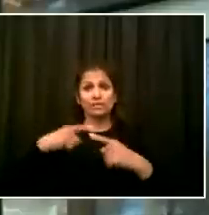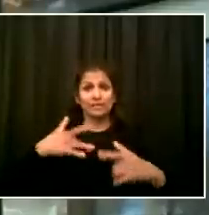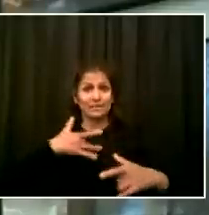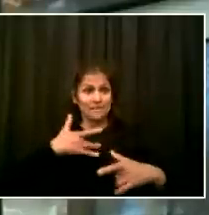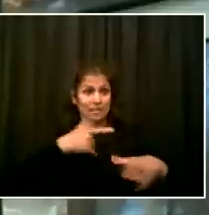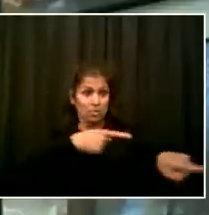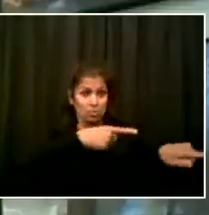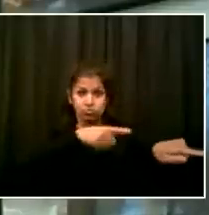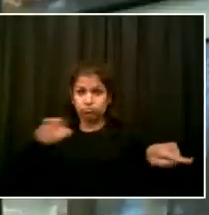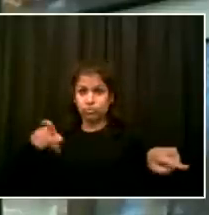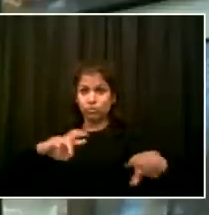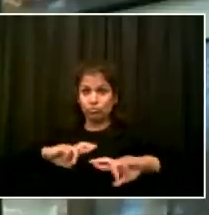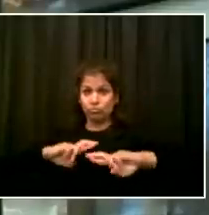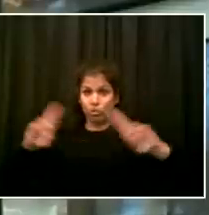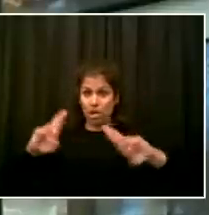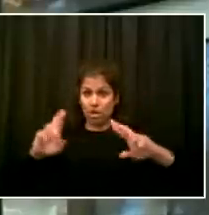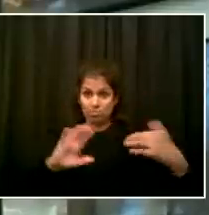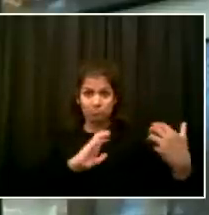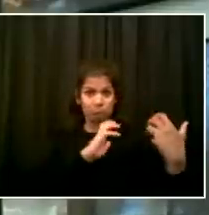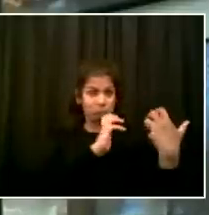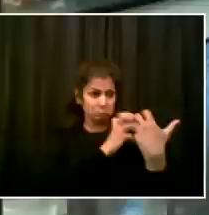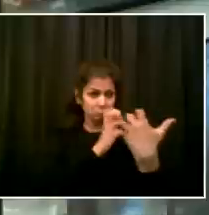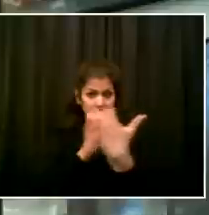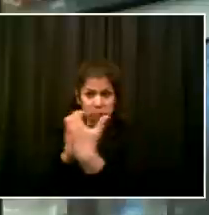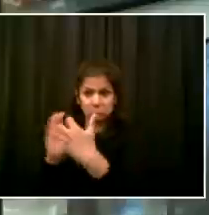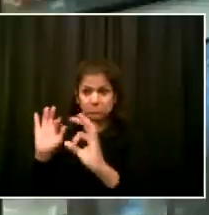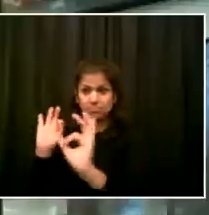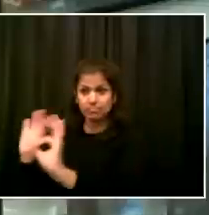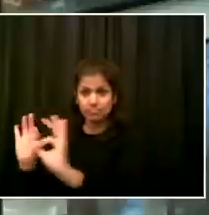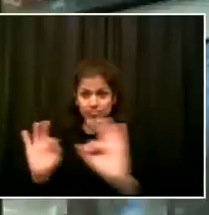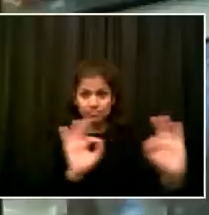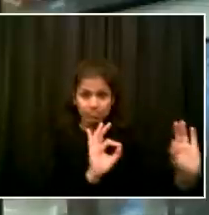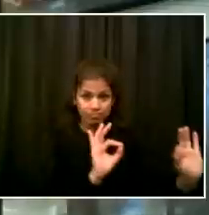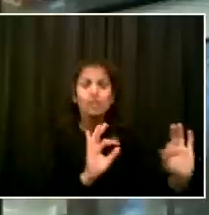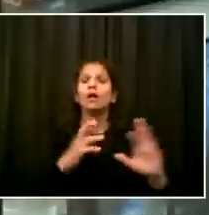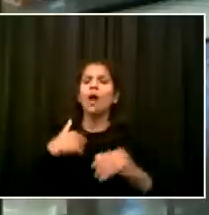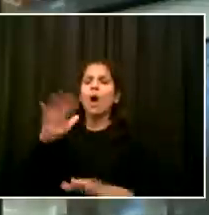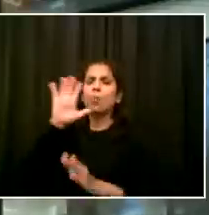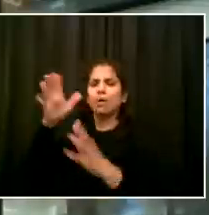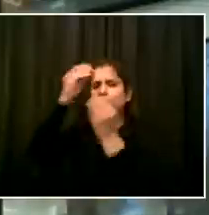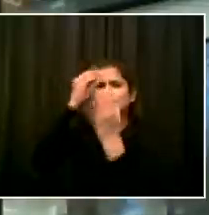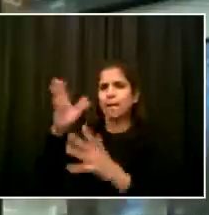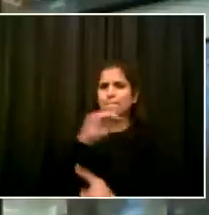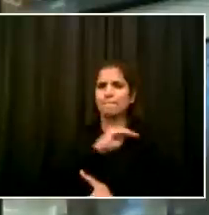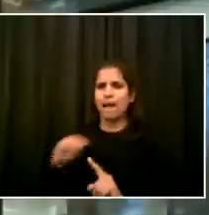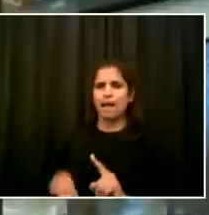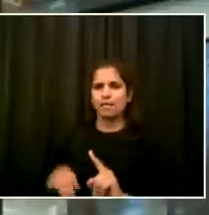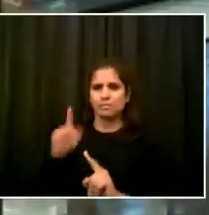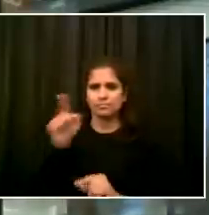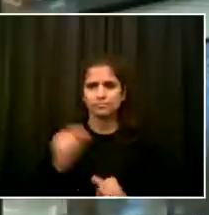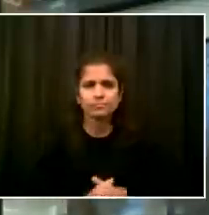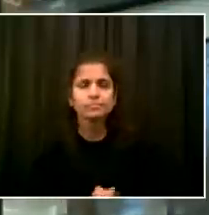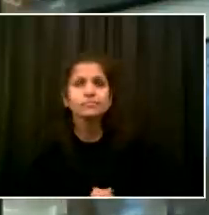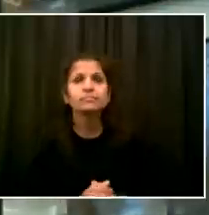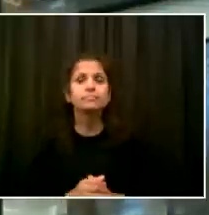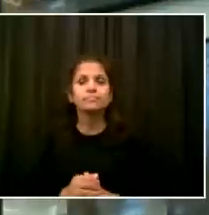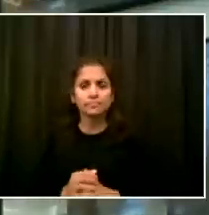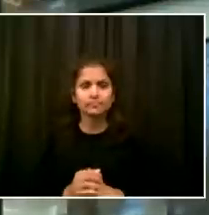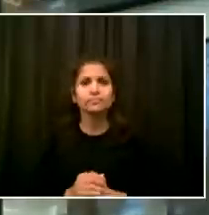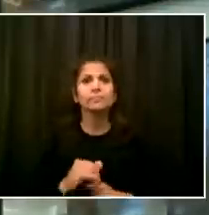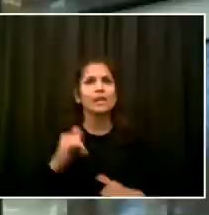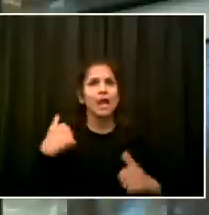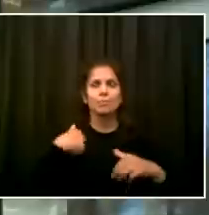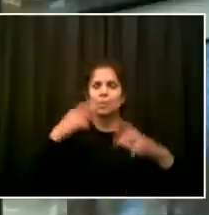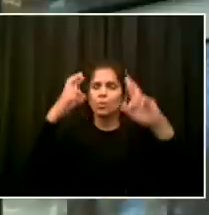ready, but at the same time, we want to make sure it is safe. People continue to social distance, and that we can do it in a safe and responsible